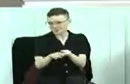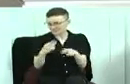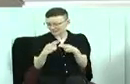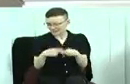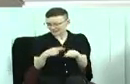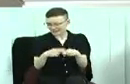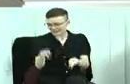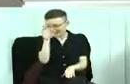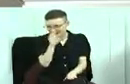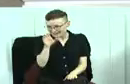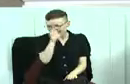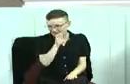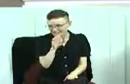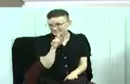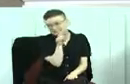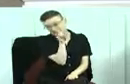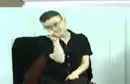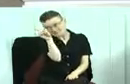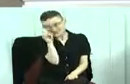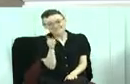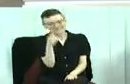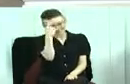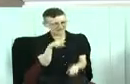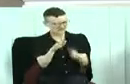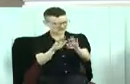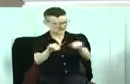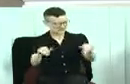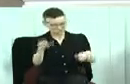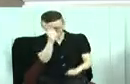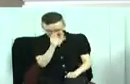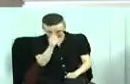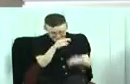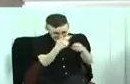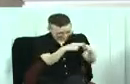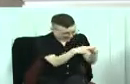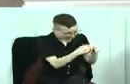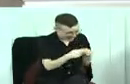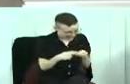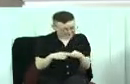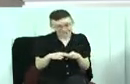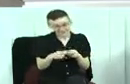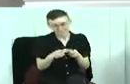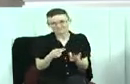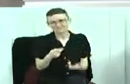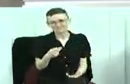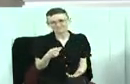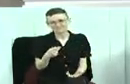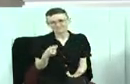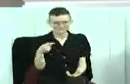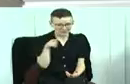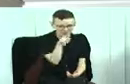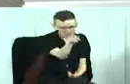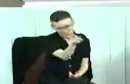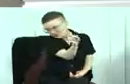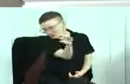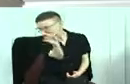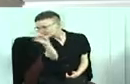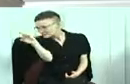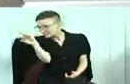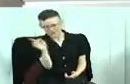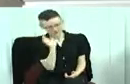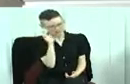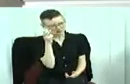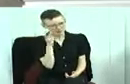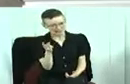hunt out in the courtyard for all of the children. So just head out to the courtyard or go through the front doors and around the corner, and you'll